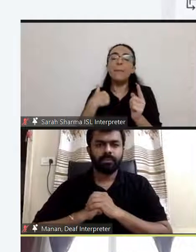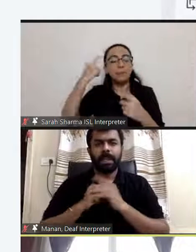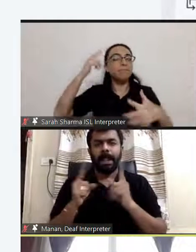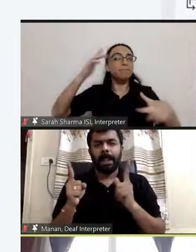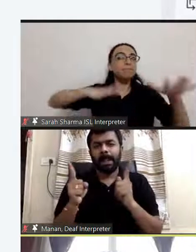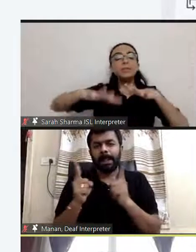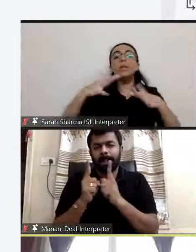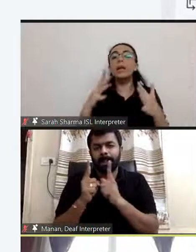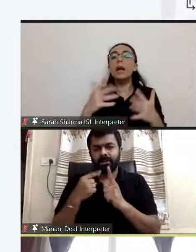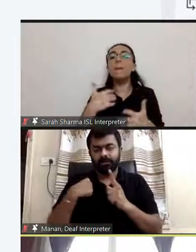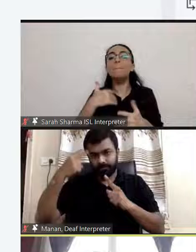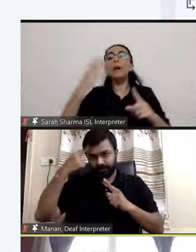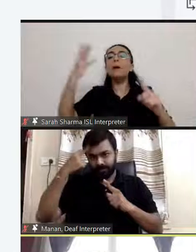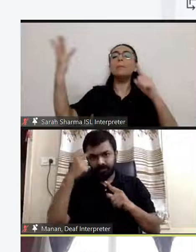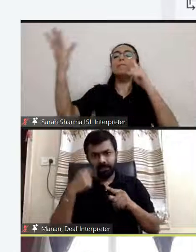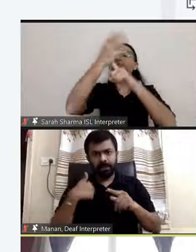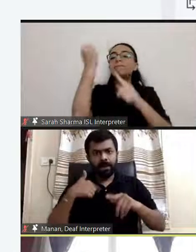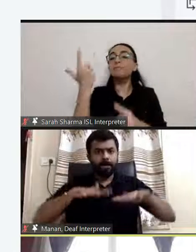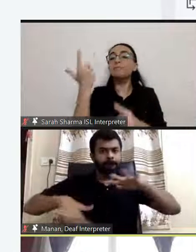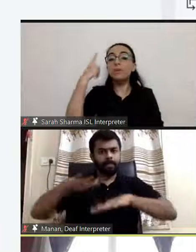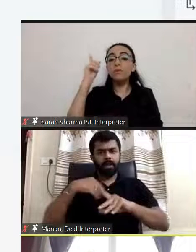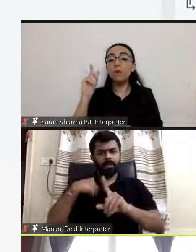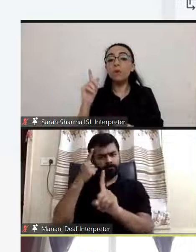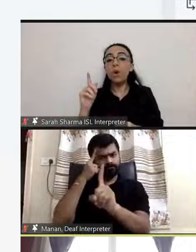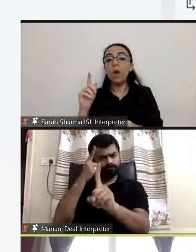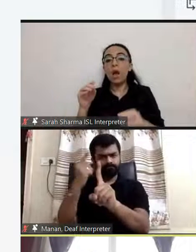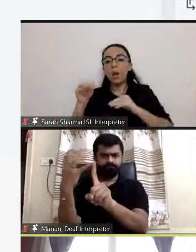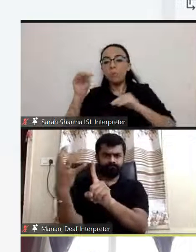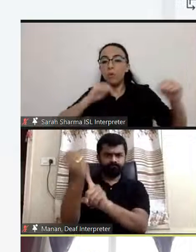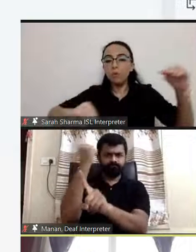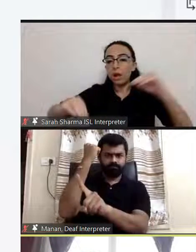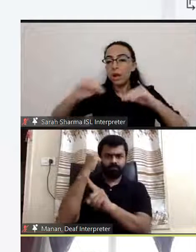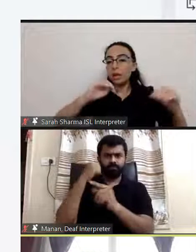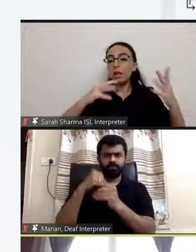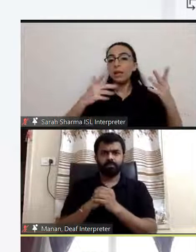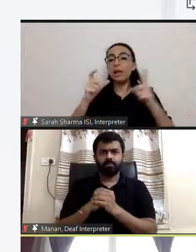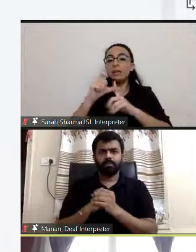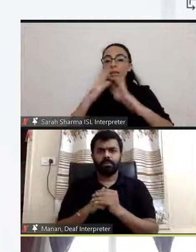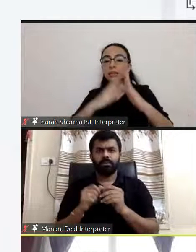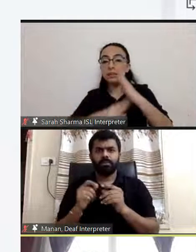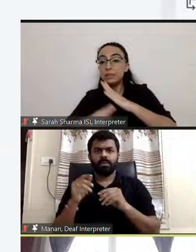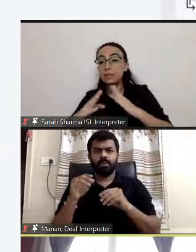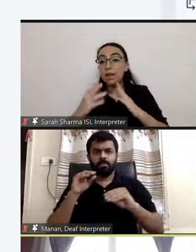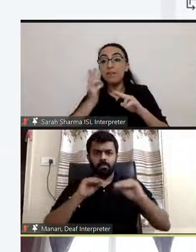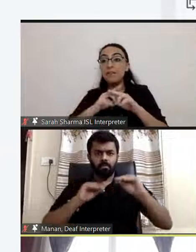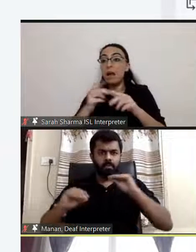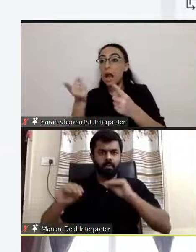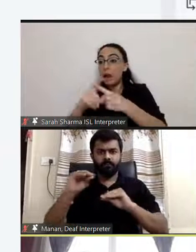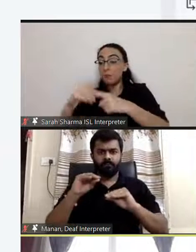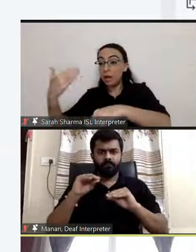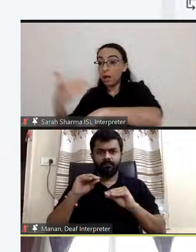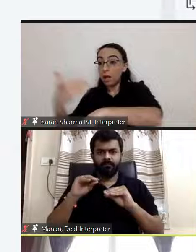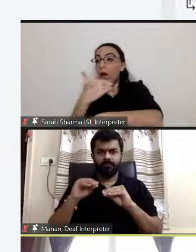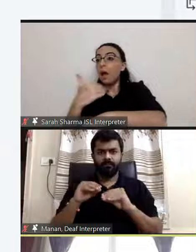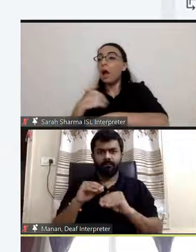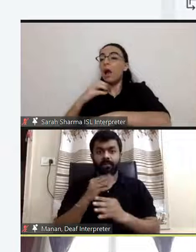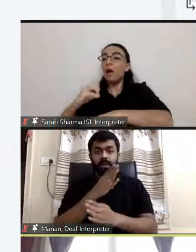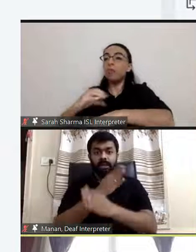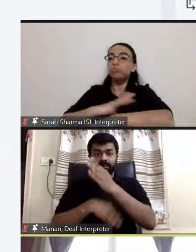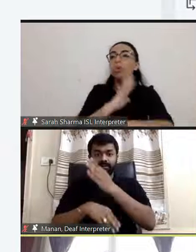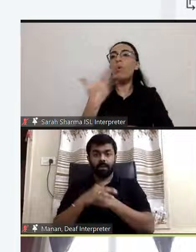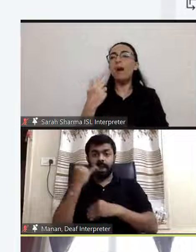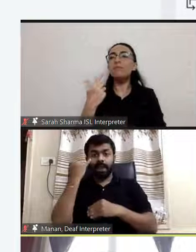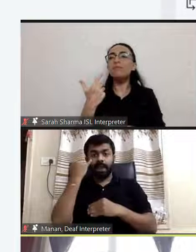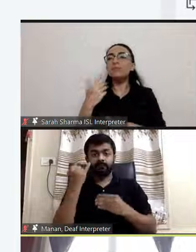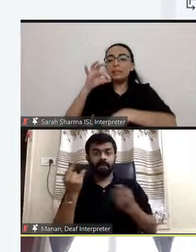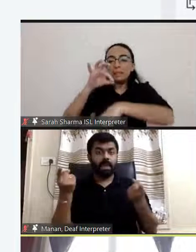and the objective was to reduce mobility and disability due to wounds and ulcers